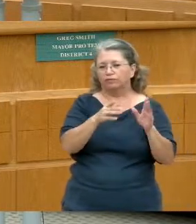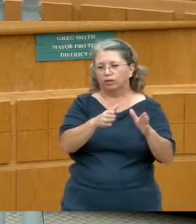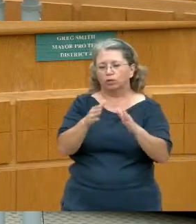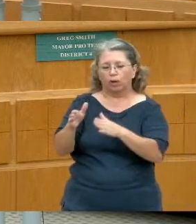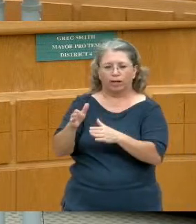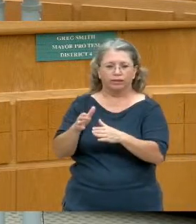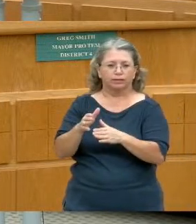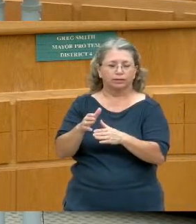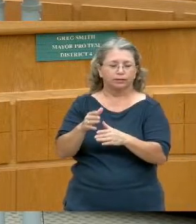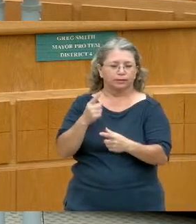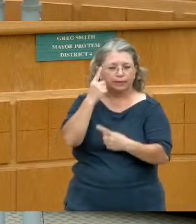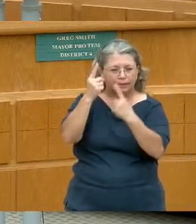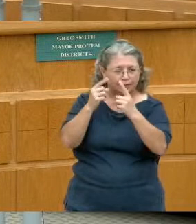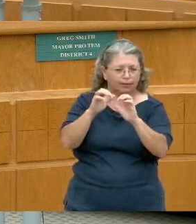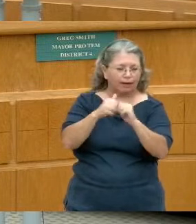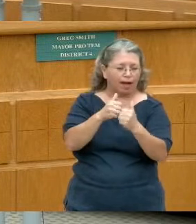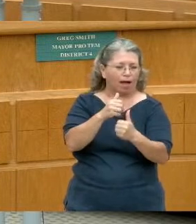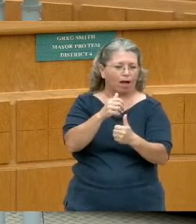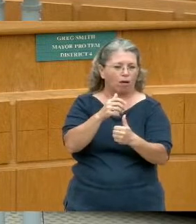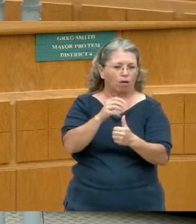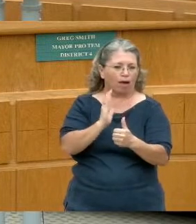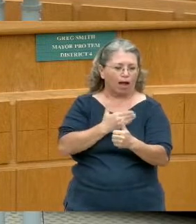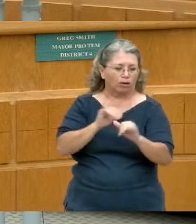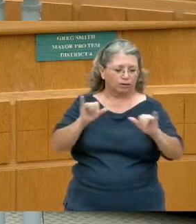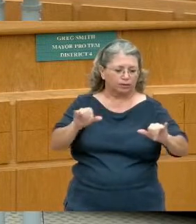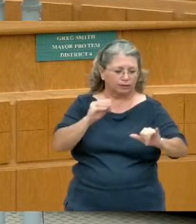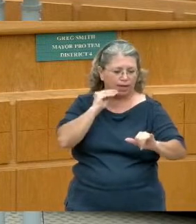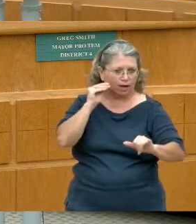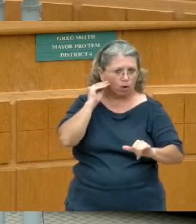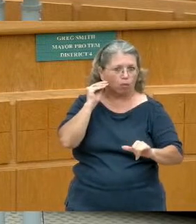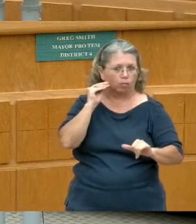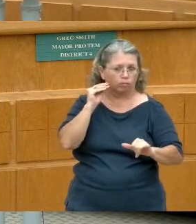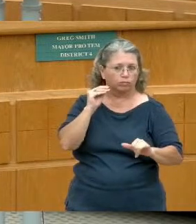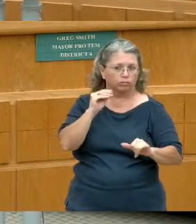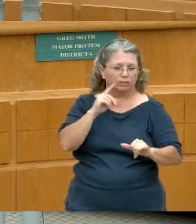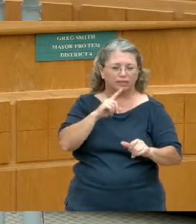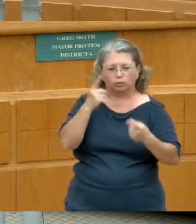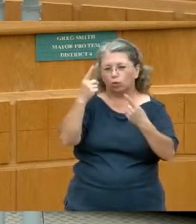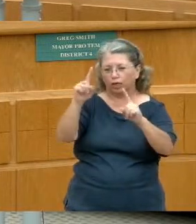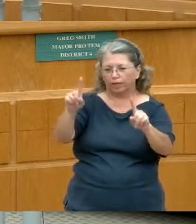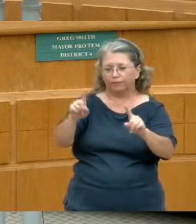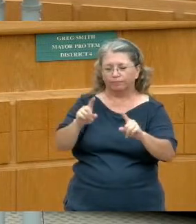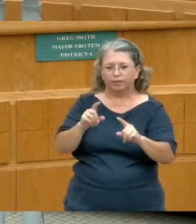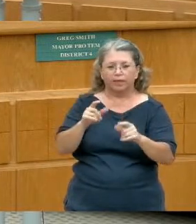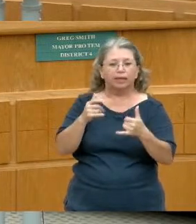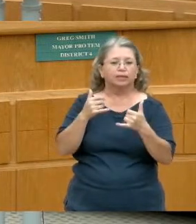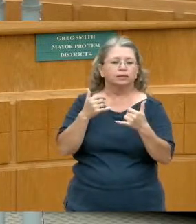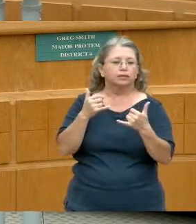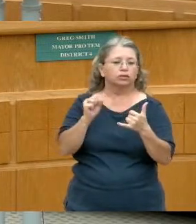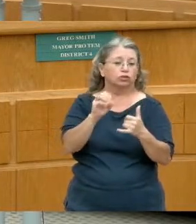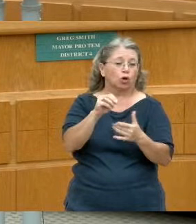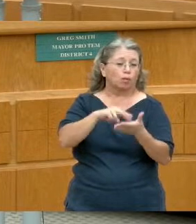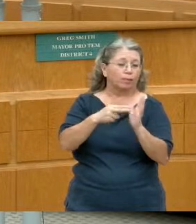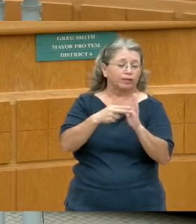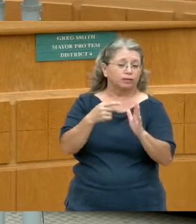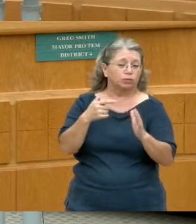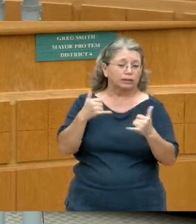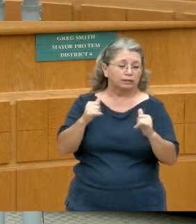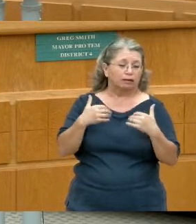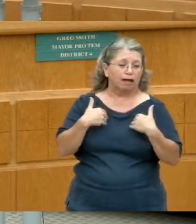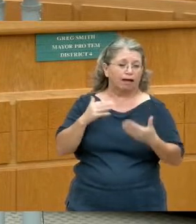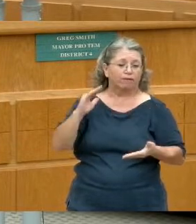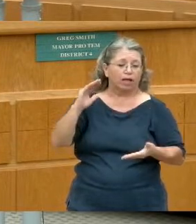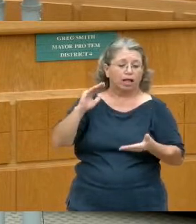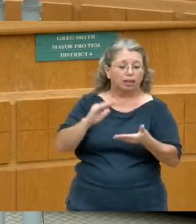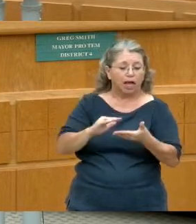that we're still at a lower level of probability of transmitting COVID-19 than we were before we realized